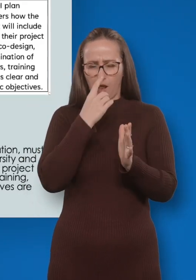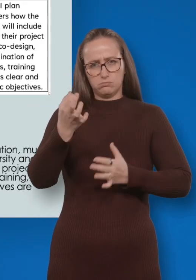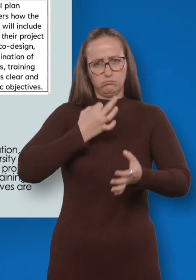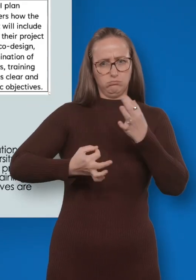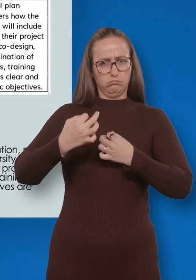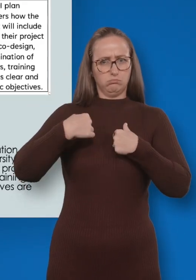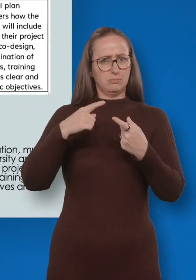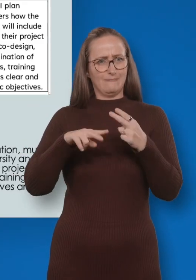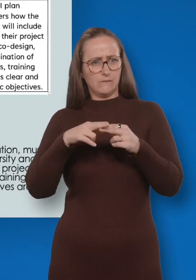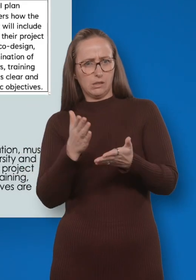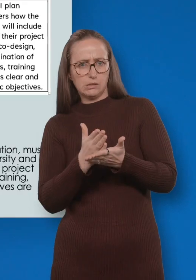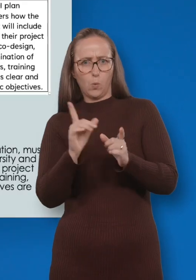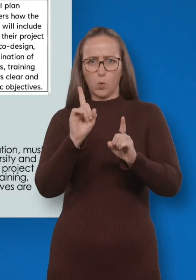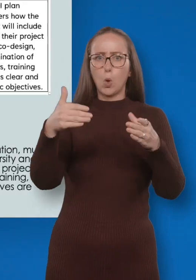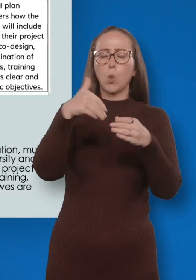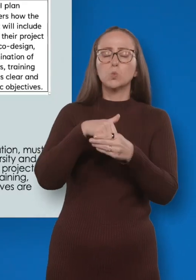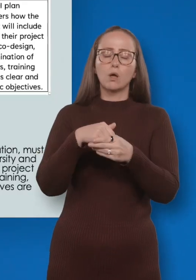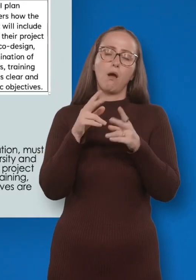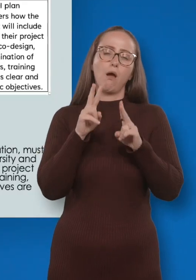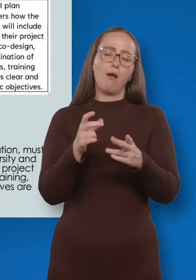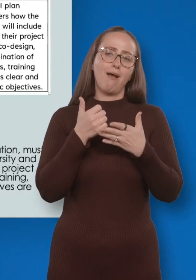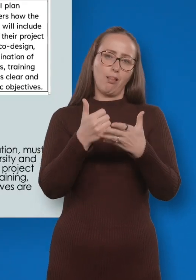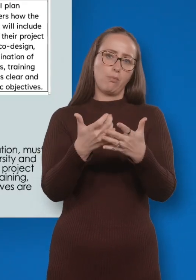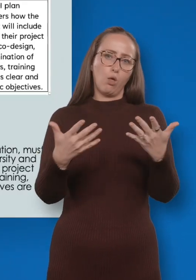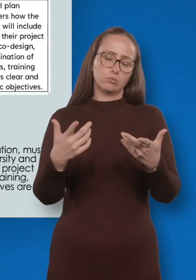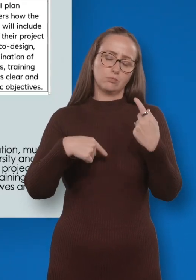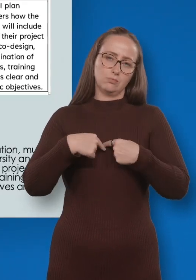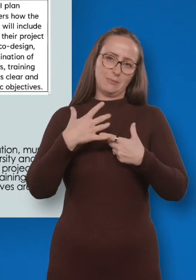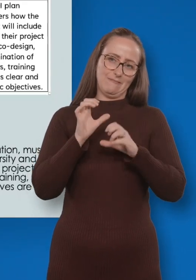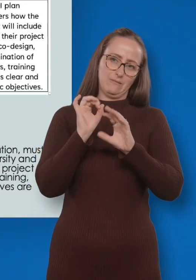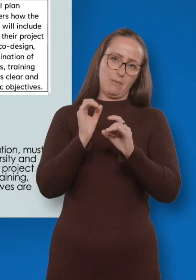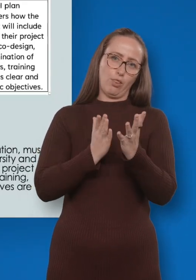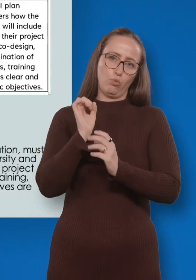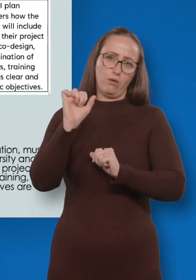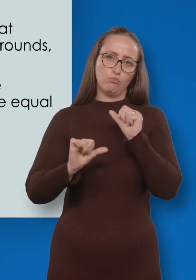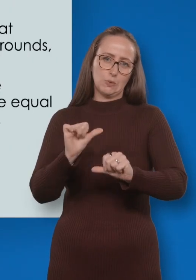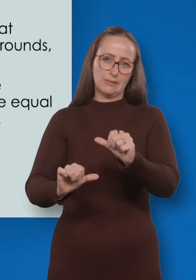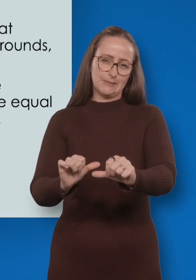what to include. And we did see that that helped when we were able to give feedback in that process.